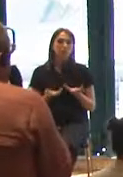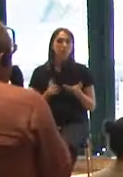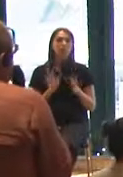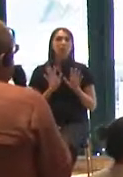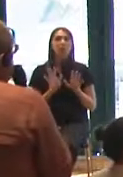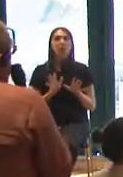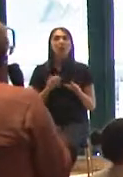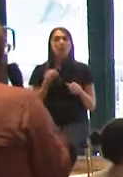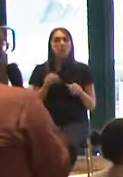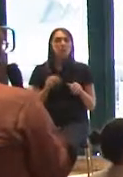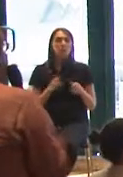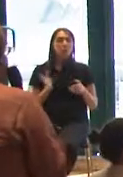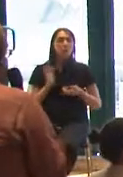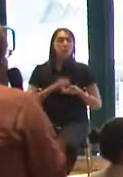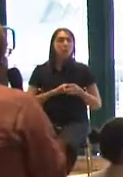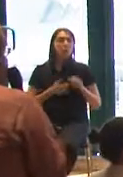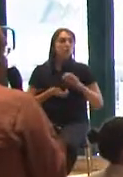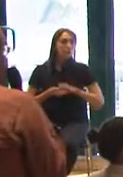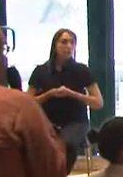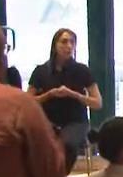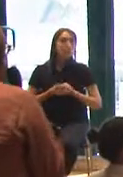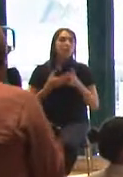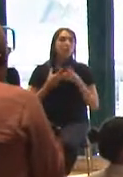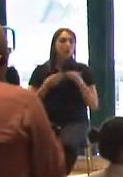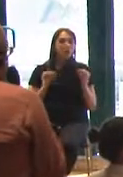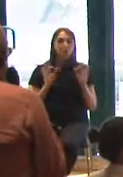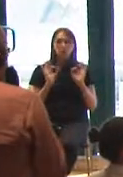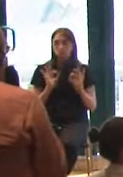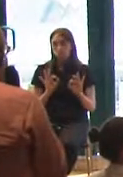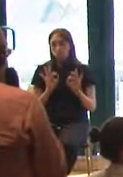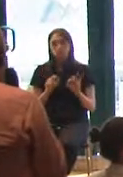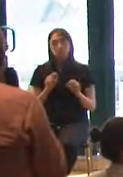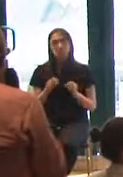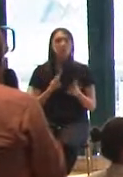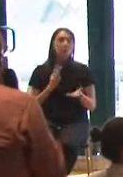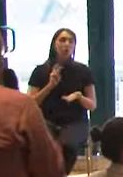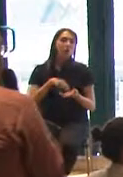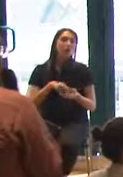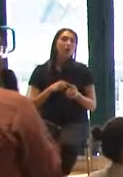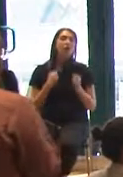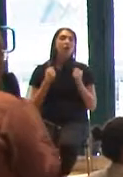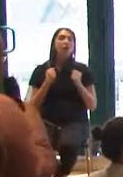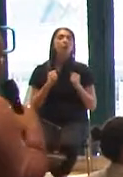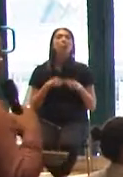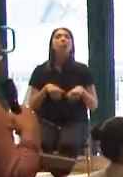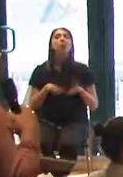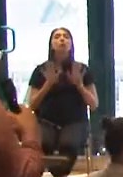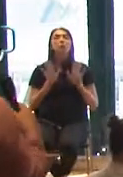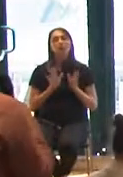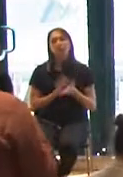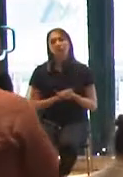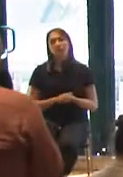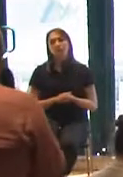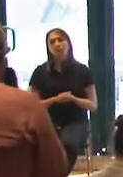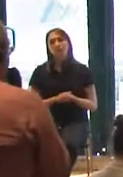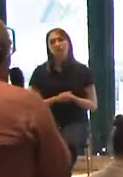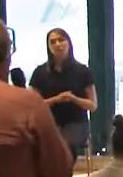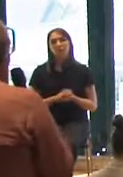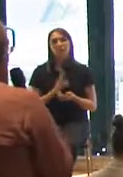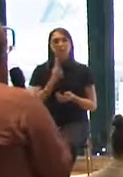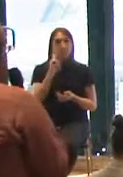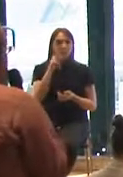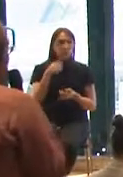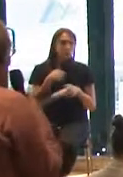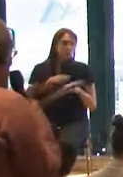many csos many organizations however it is not really possible to continue these